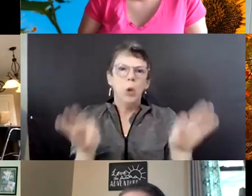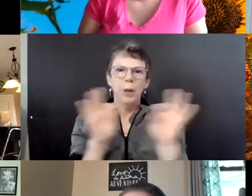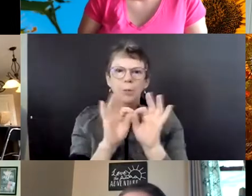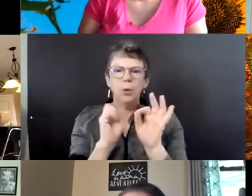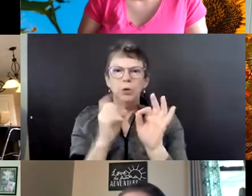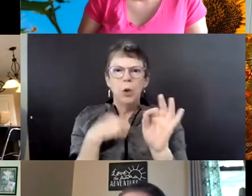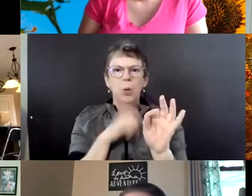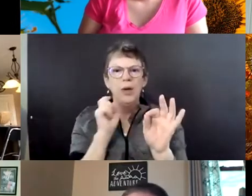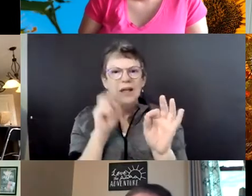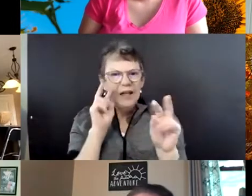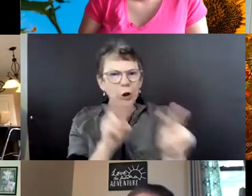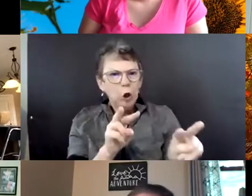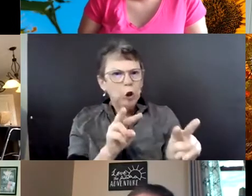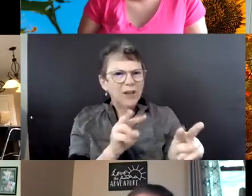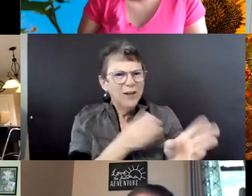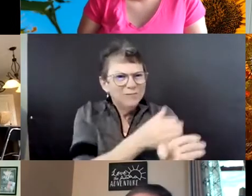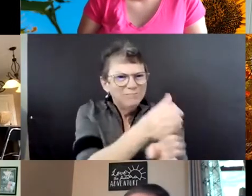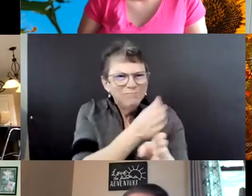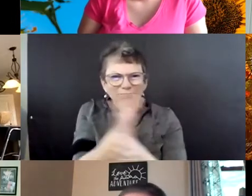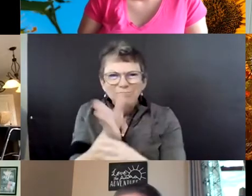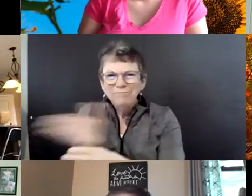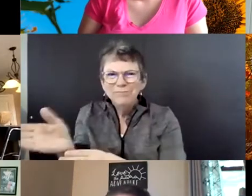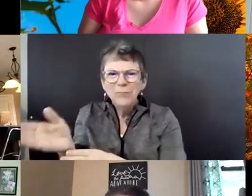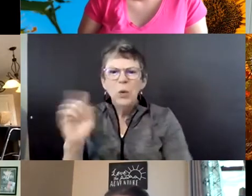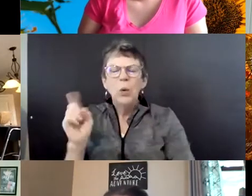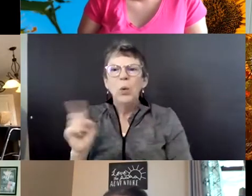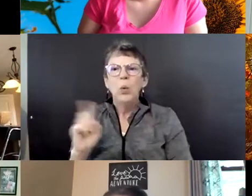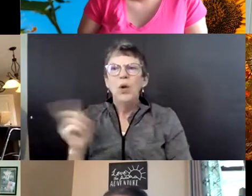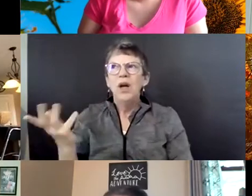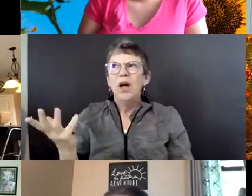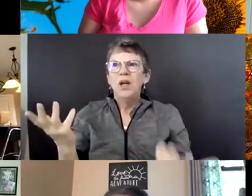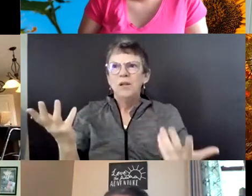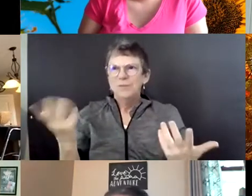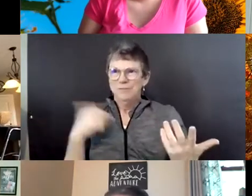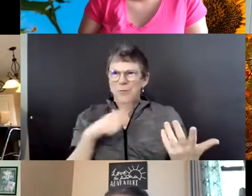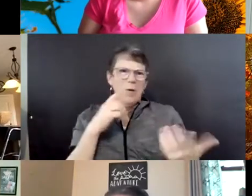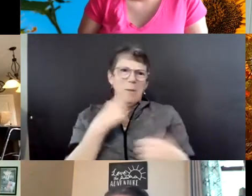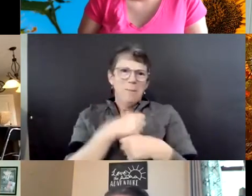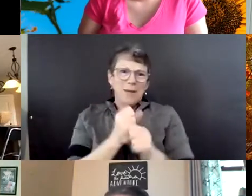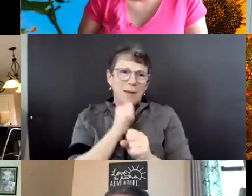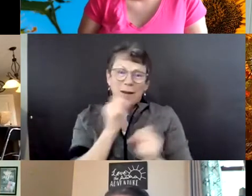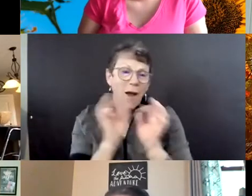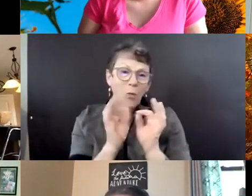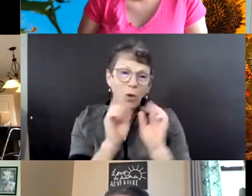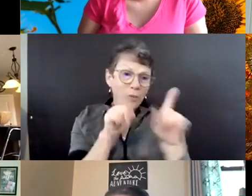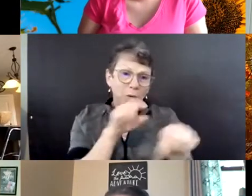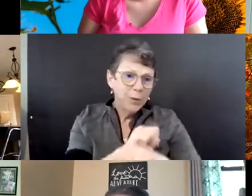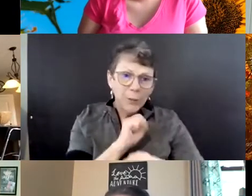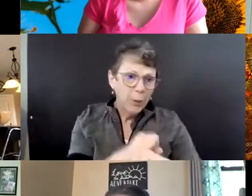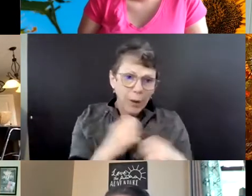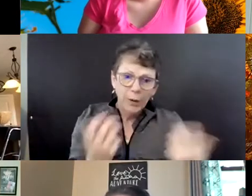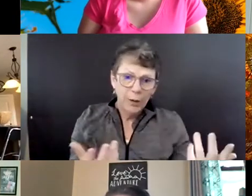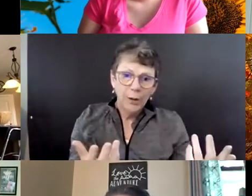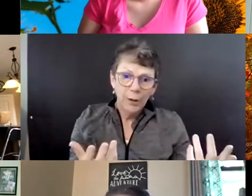any areas where we're actually disincentivizing work. And I would really welcome, with respect to the